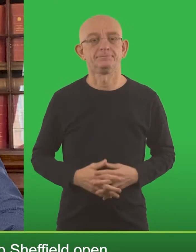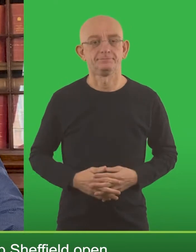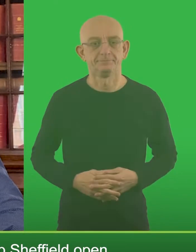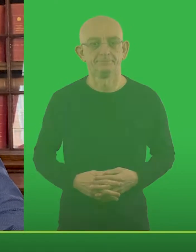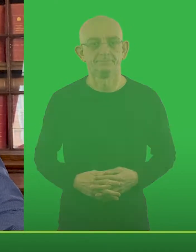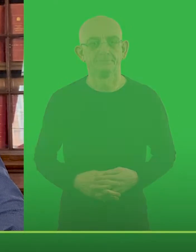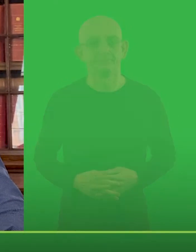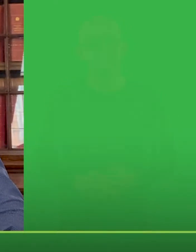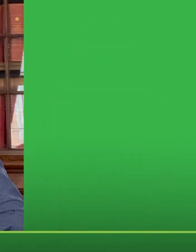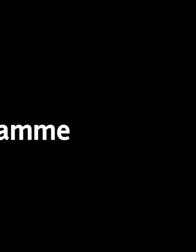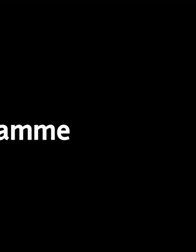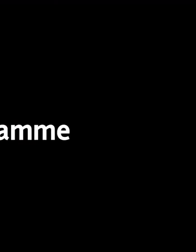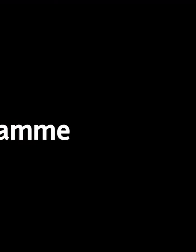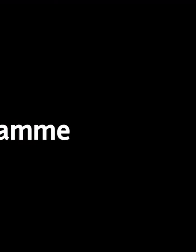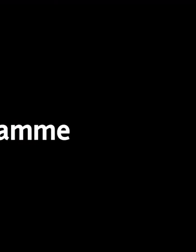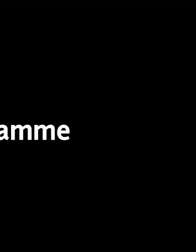Sheffield open.